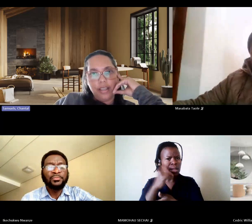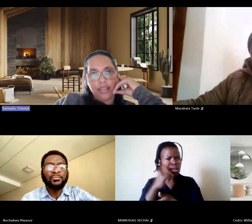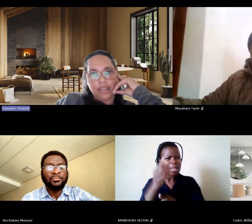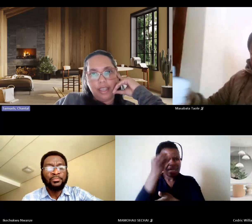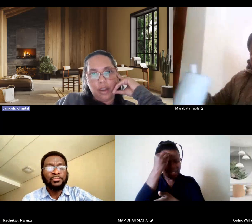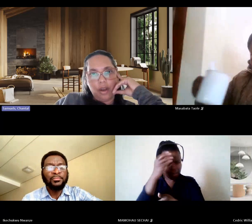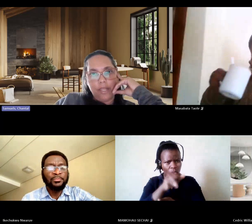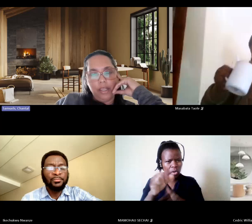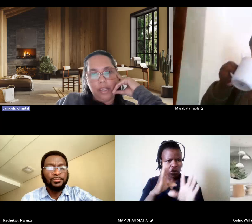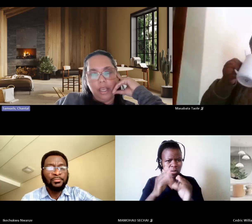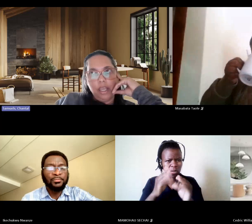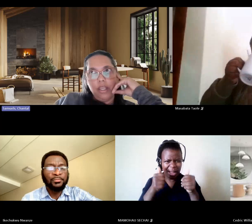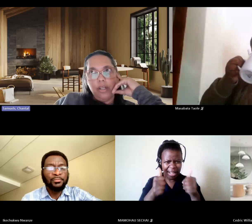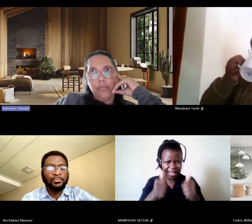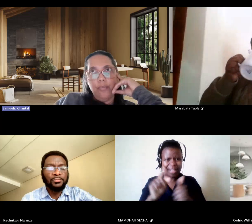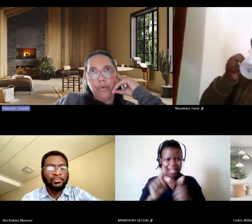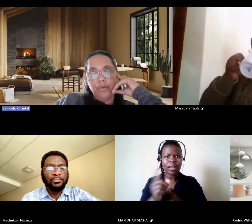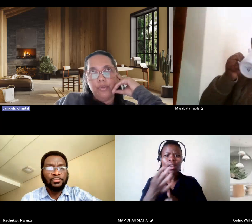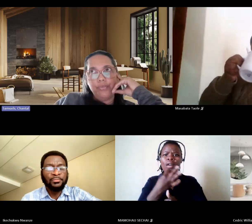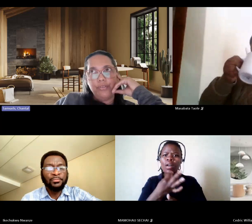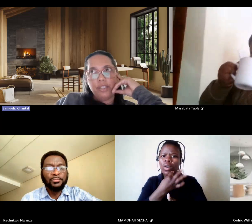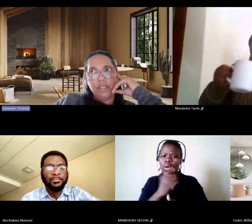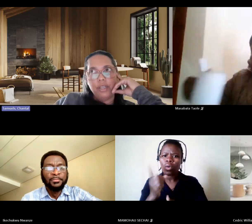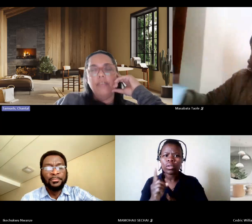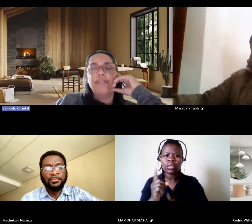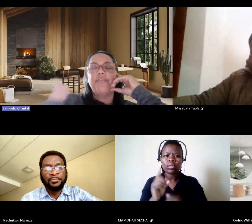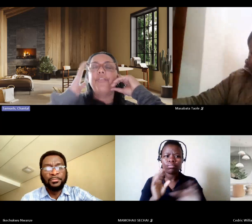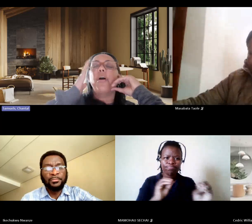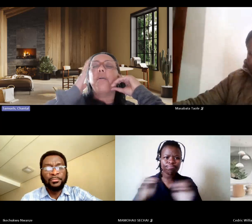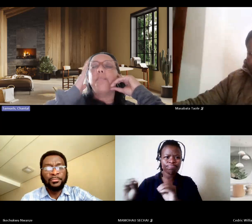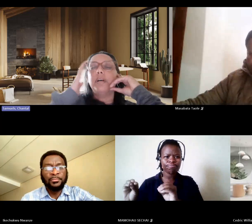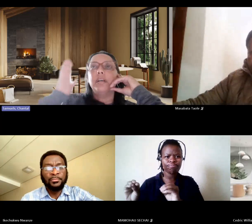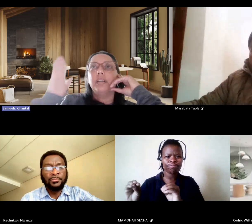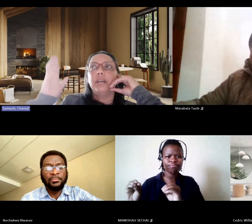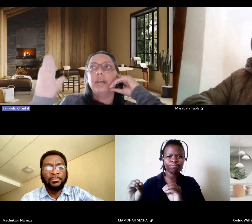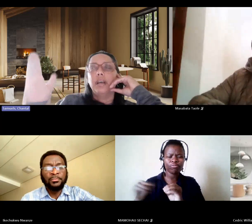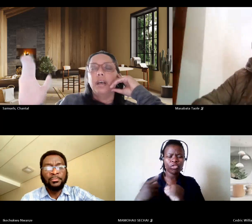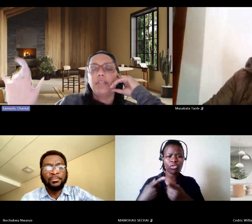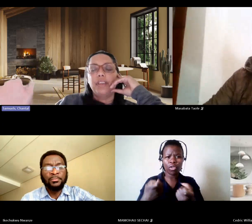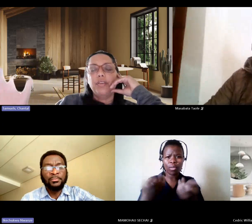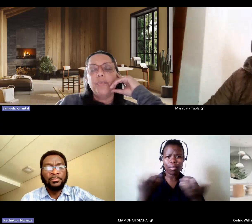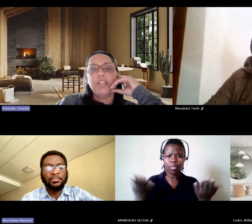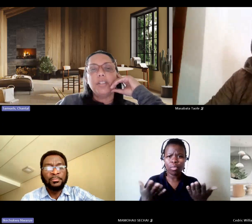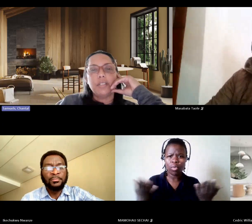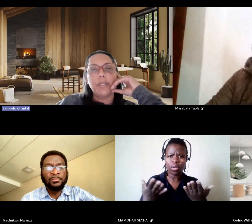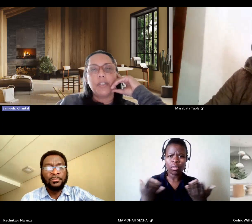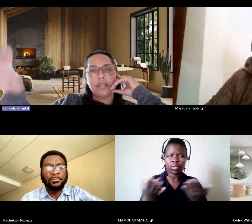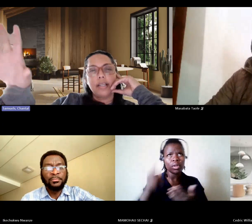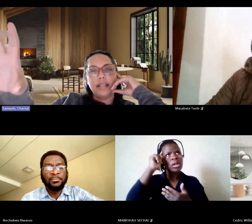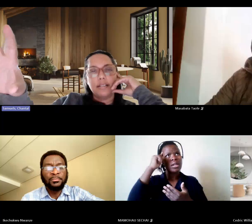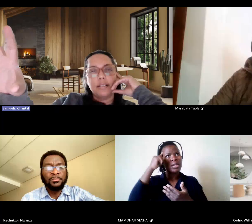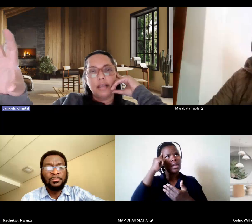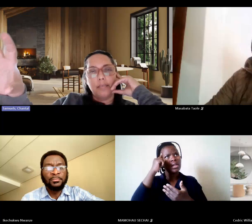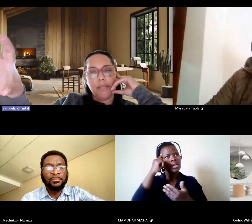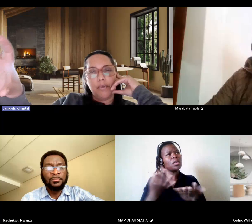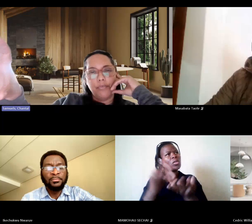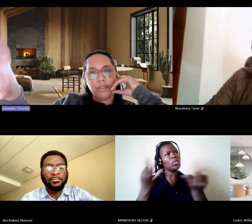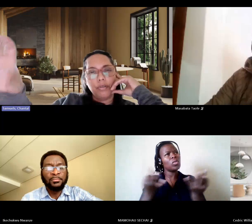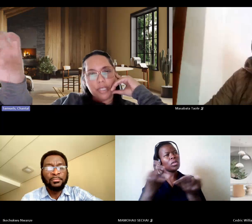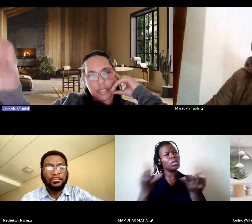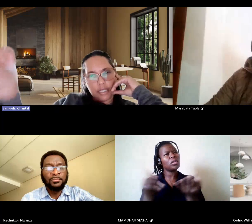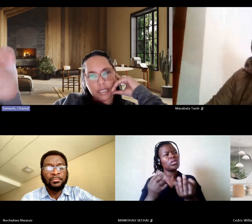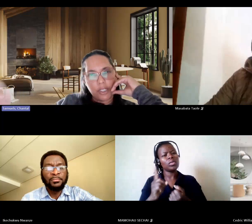You're saying that they are being removed from, I think you mentioned special care centers and then